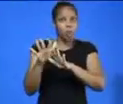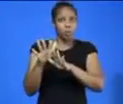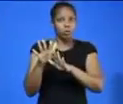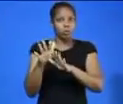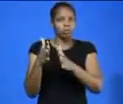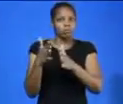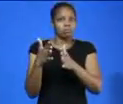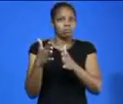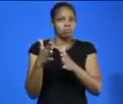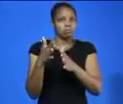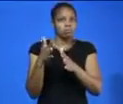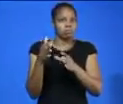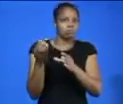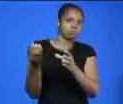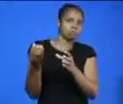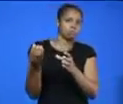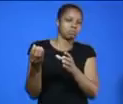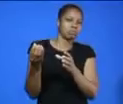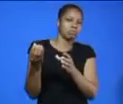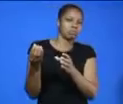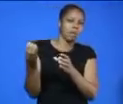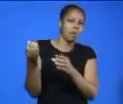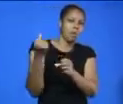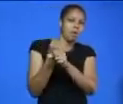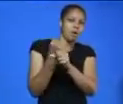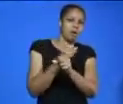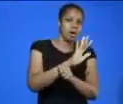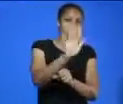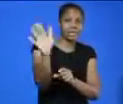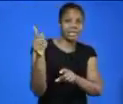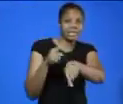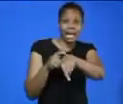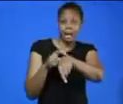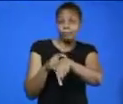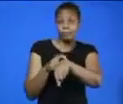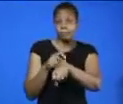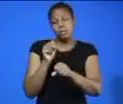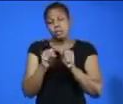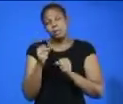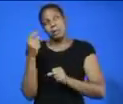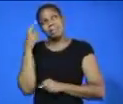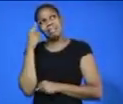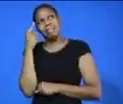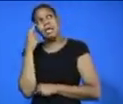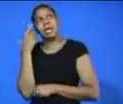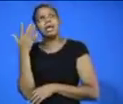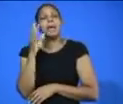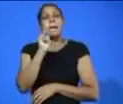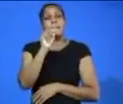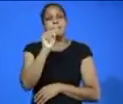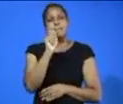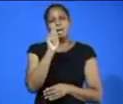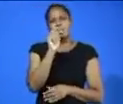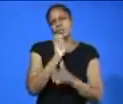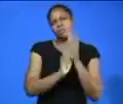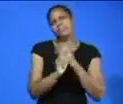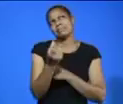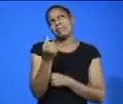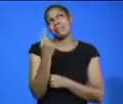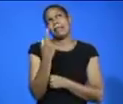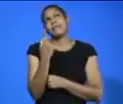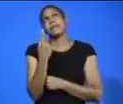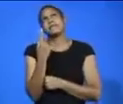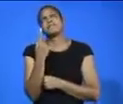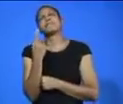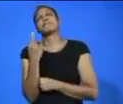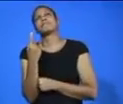timing. What do you do? And so, I think it's Matthew 11 that he